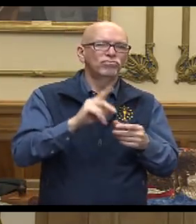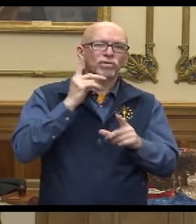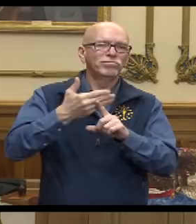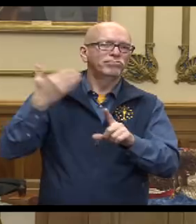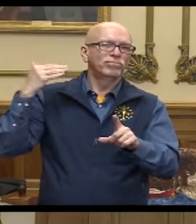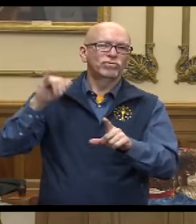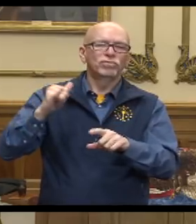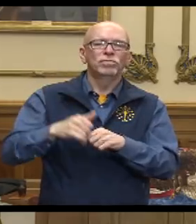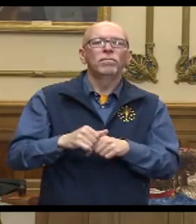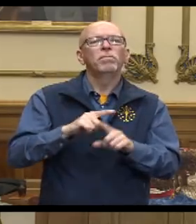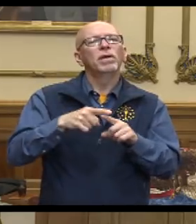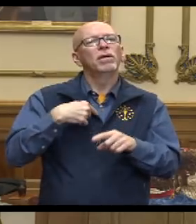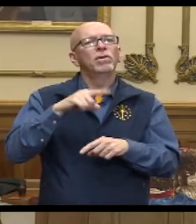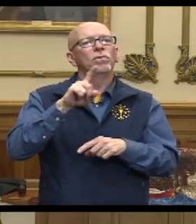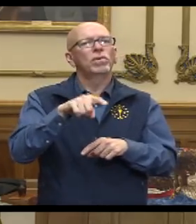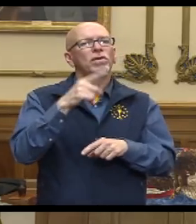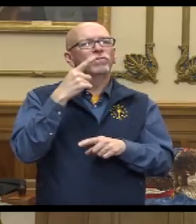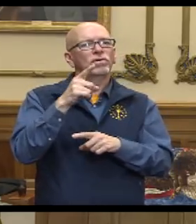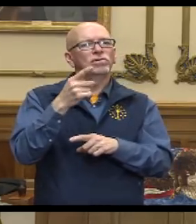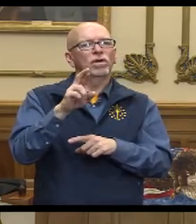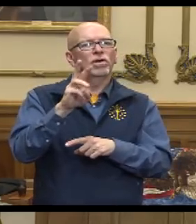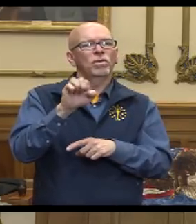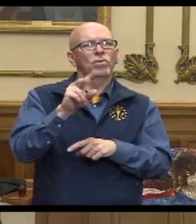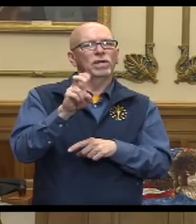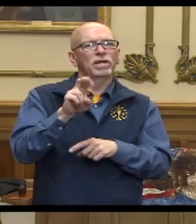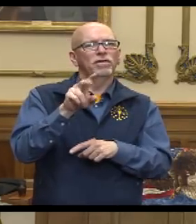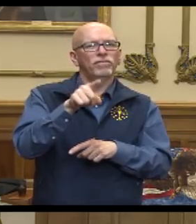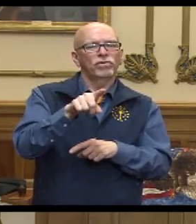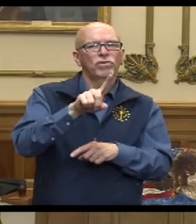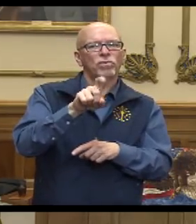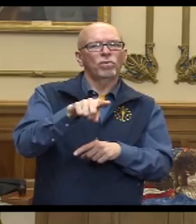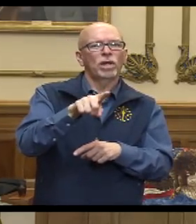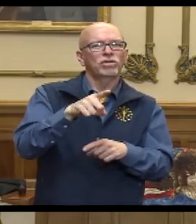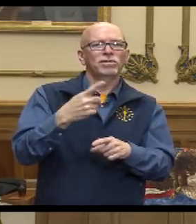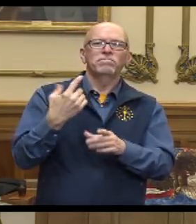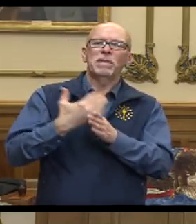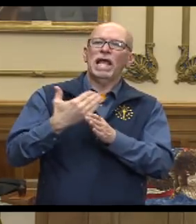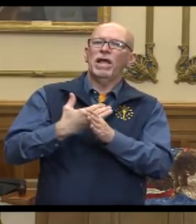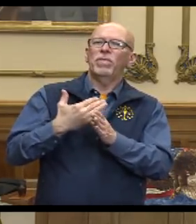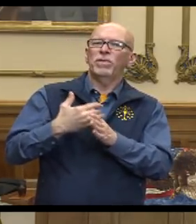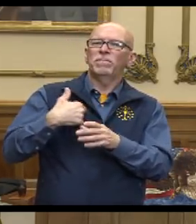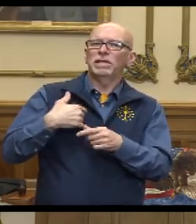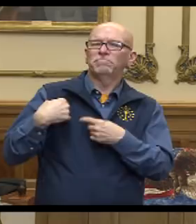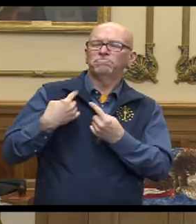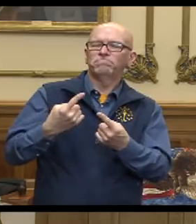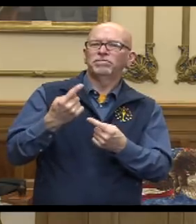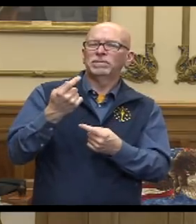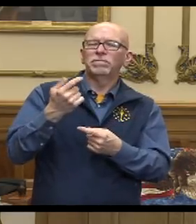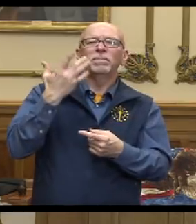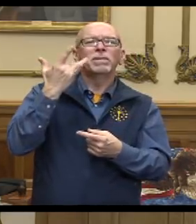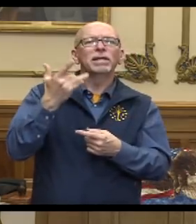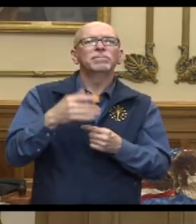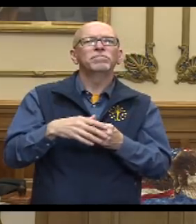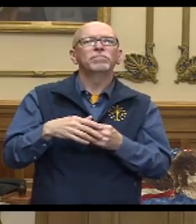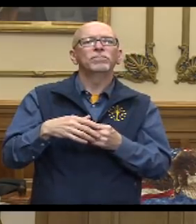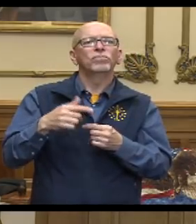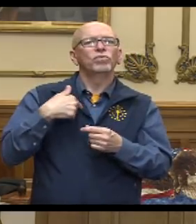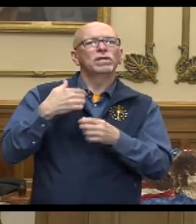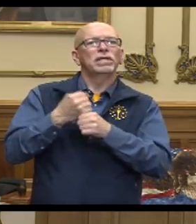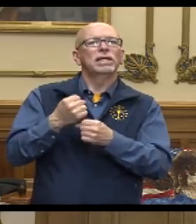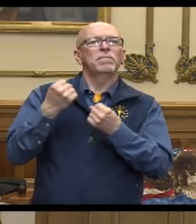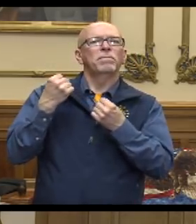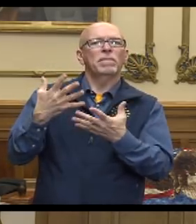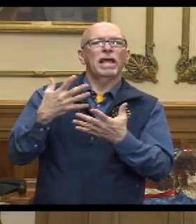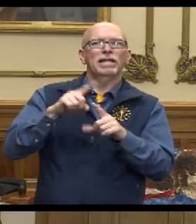Kathy. My question is going to be for Dr. Weaver, and it's a question that has bothered me a little bit because we're getting so many